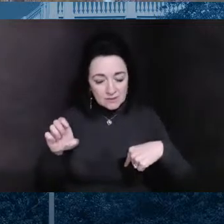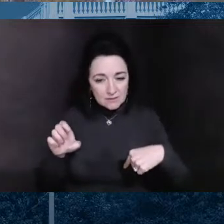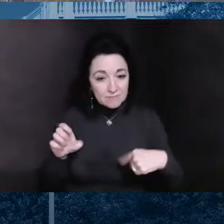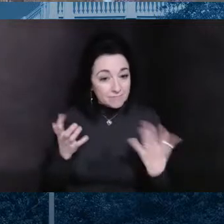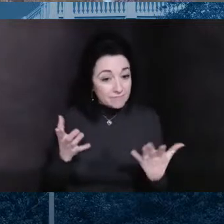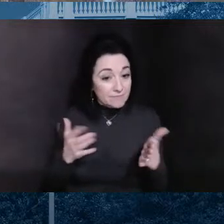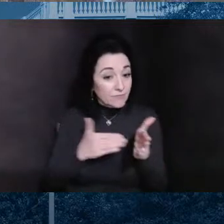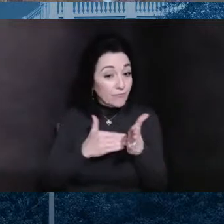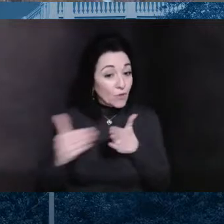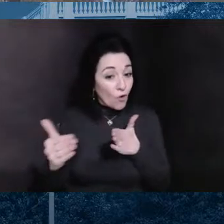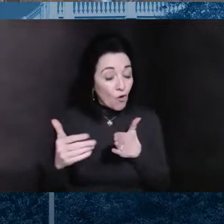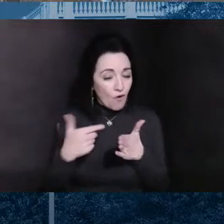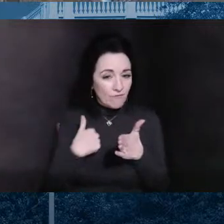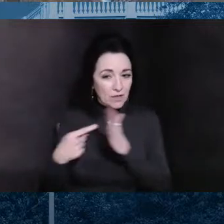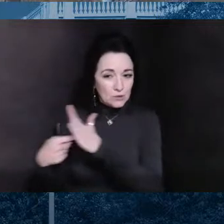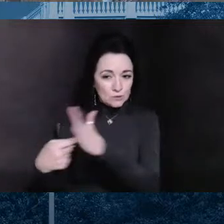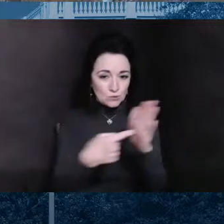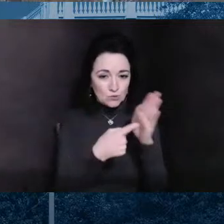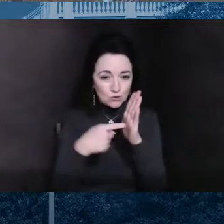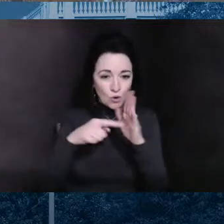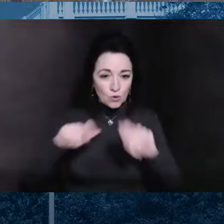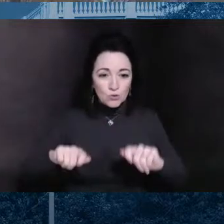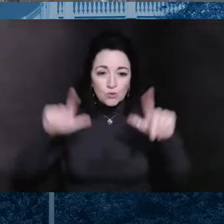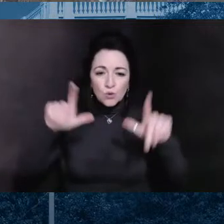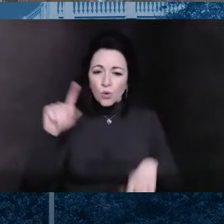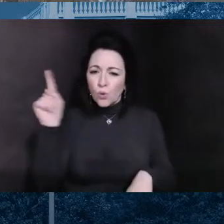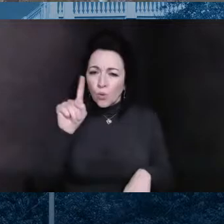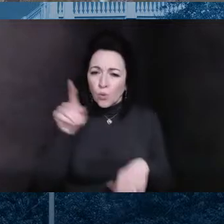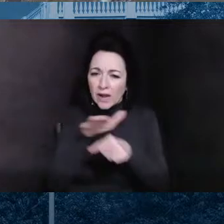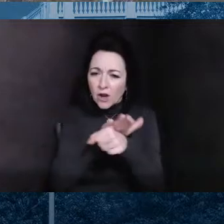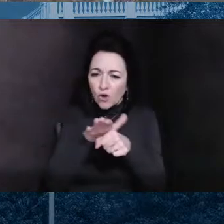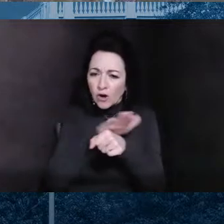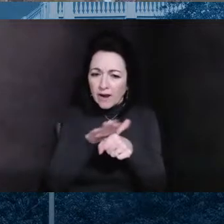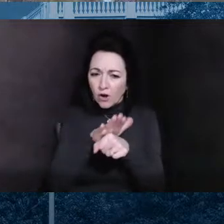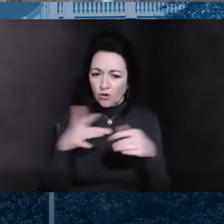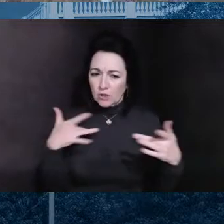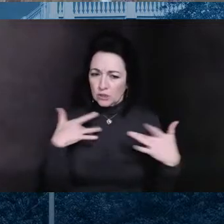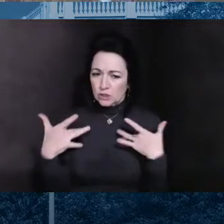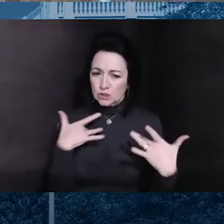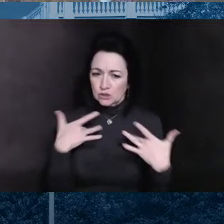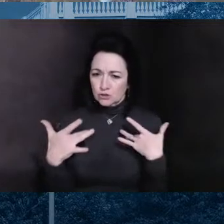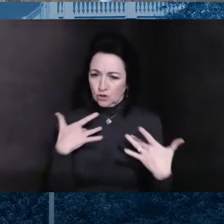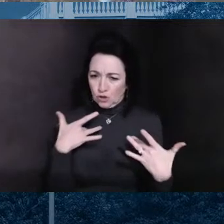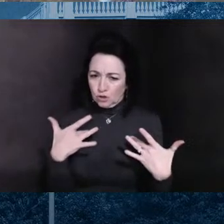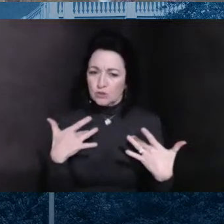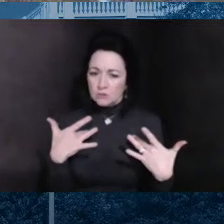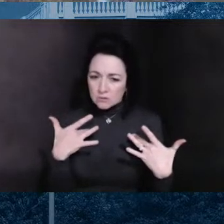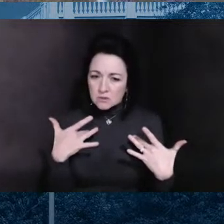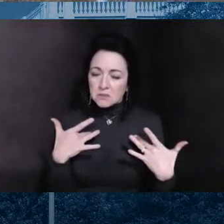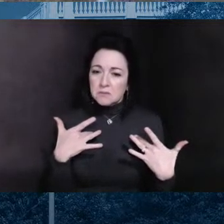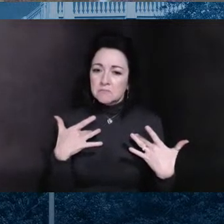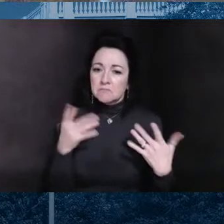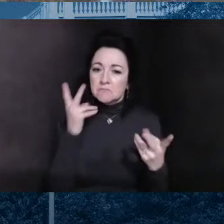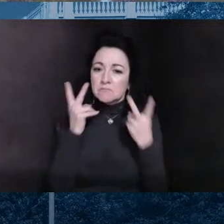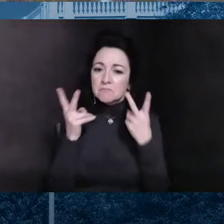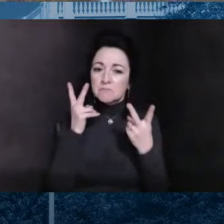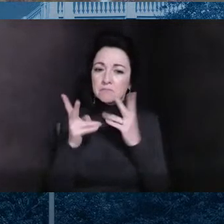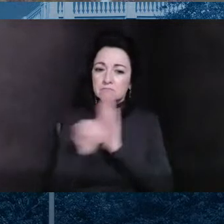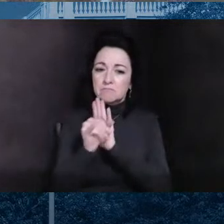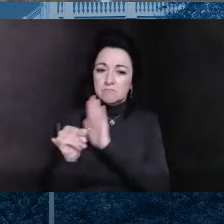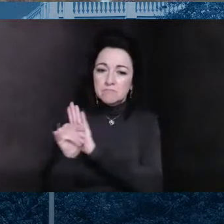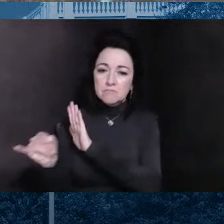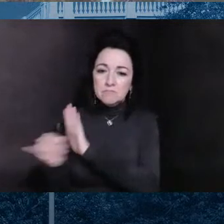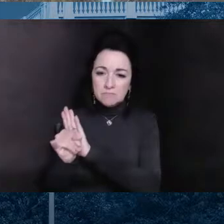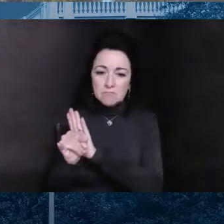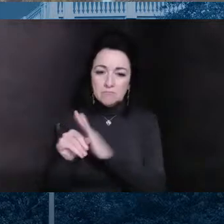concern slide, viewers have probably saw or recall in November, December,